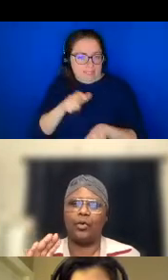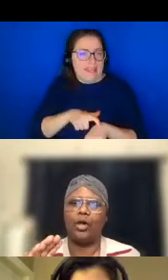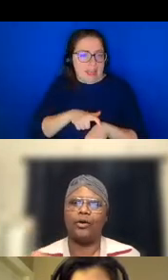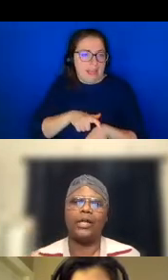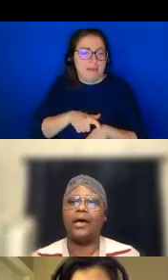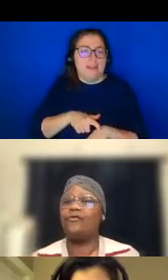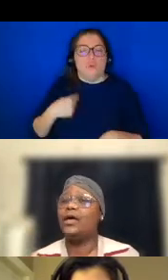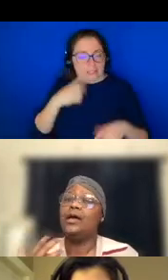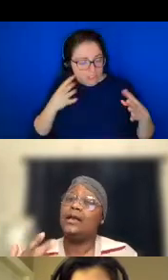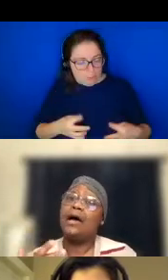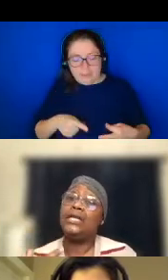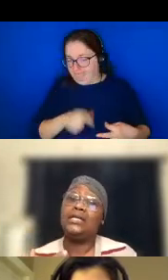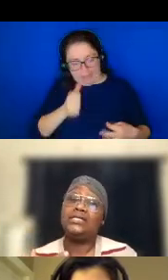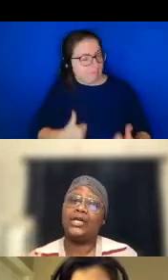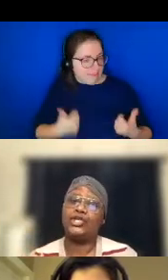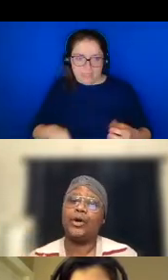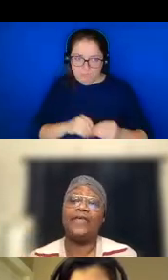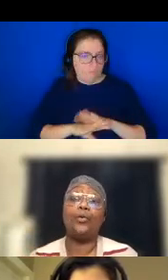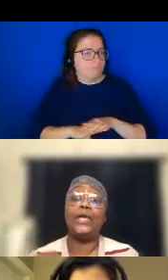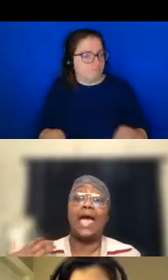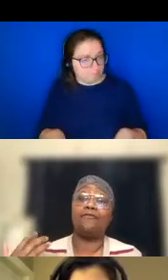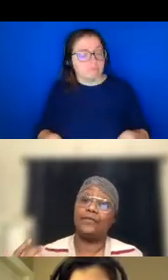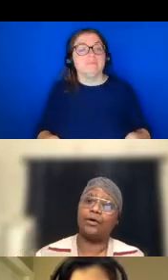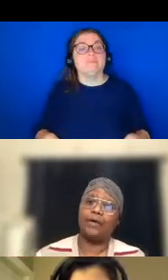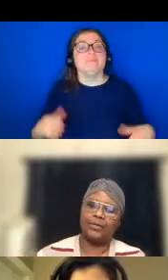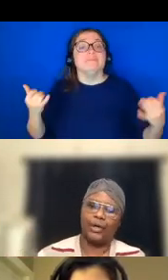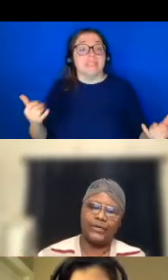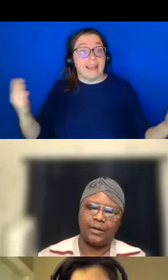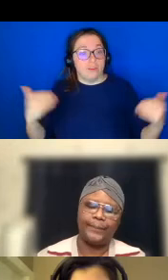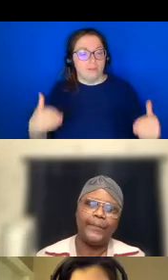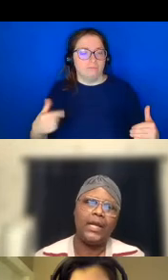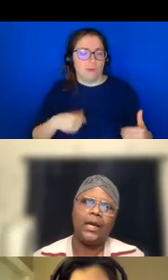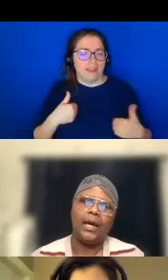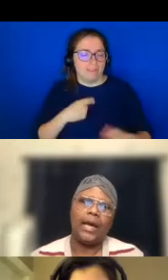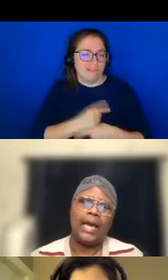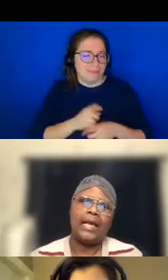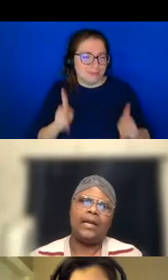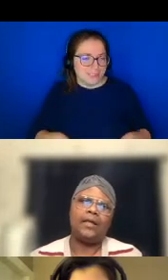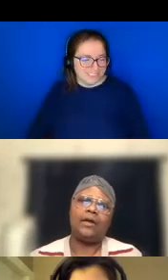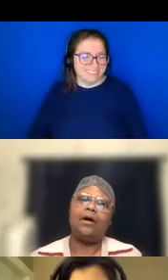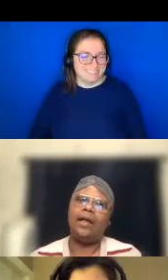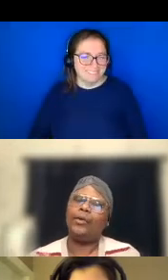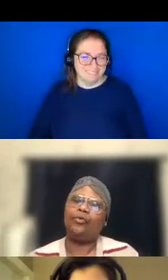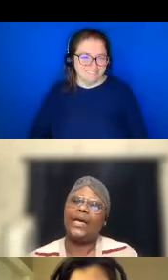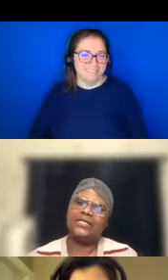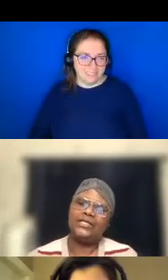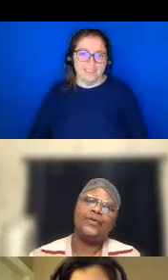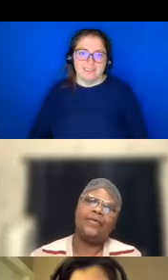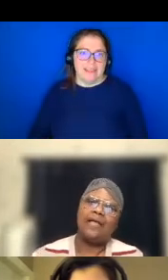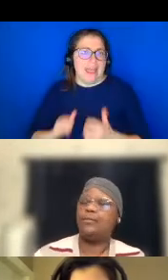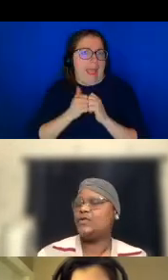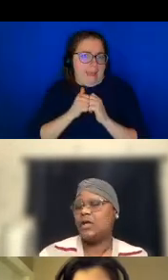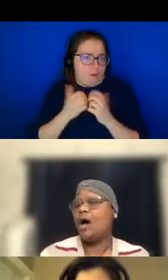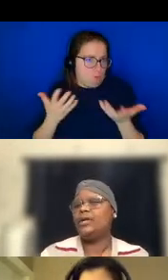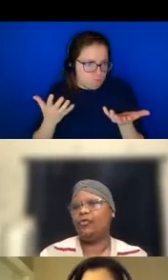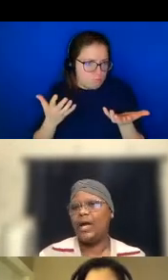that they're no longer alive. Now we need to make sure that we have the correct person. And there are a number of ways to do that,